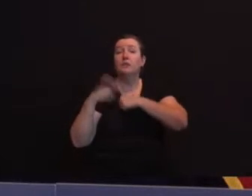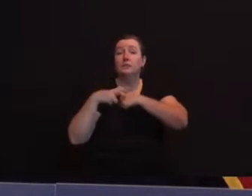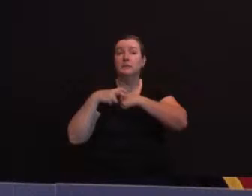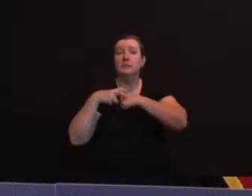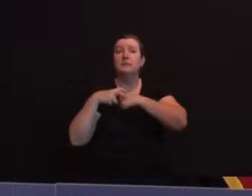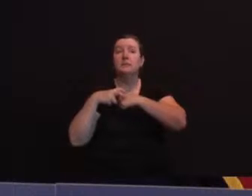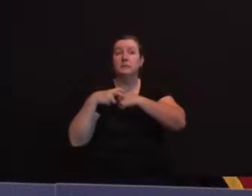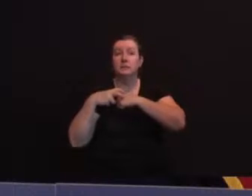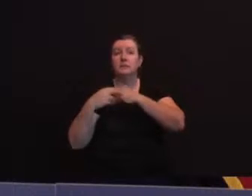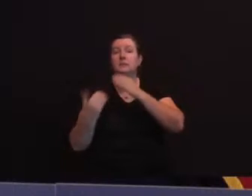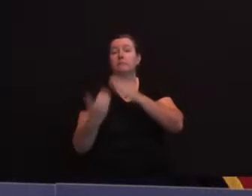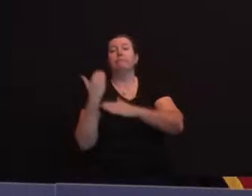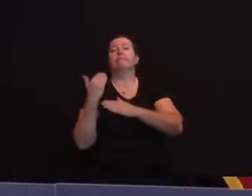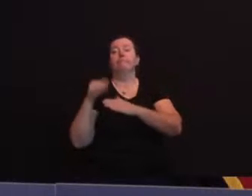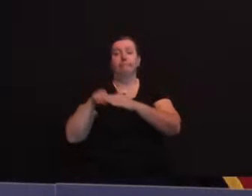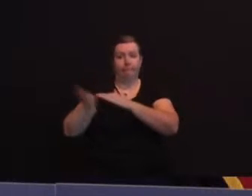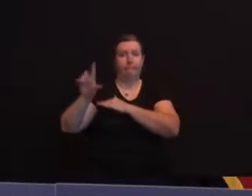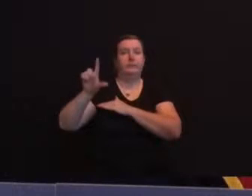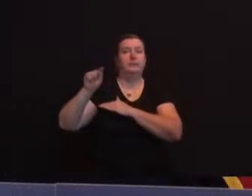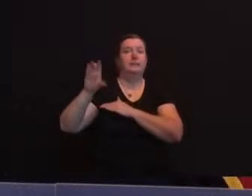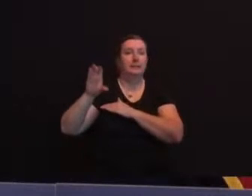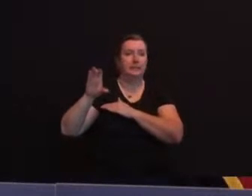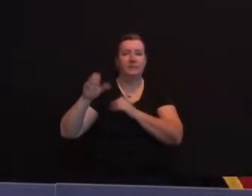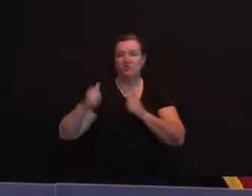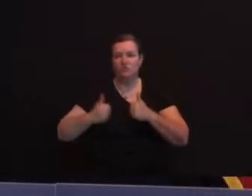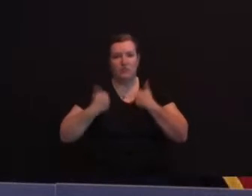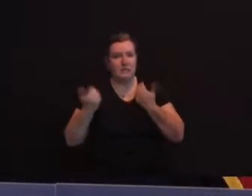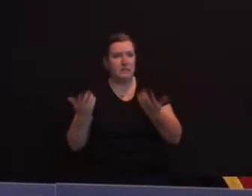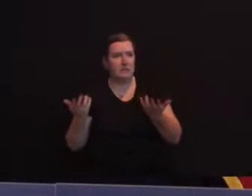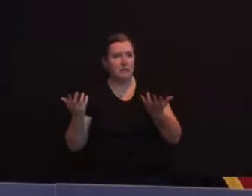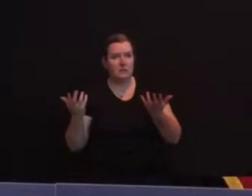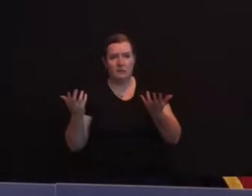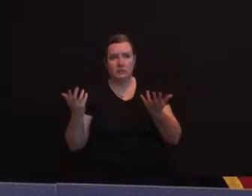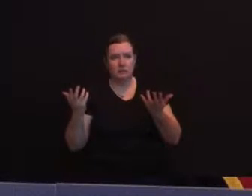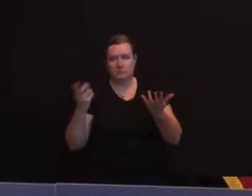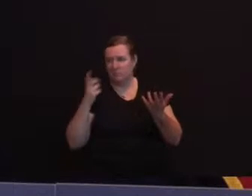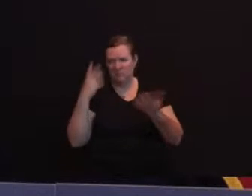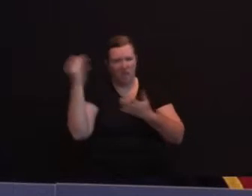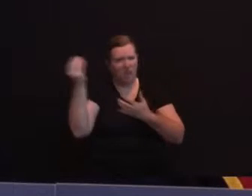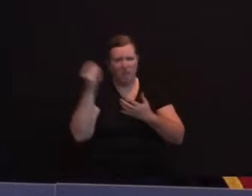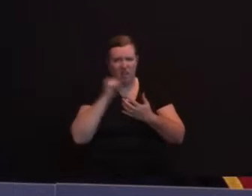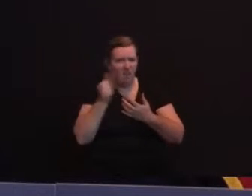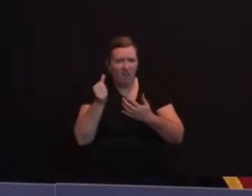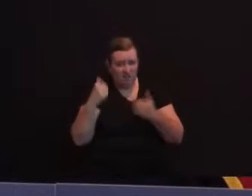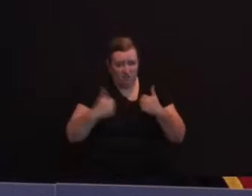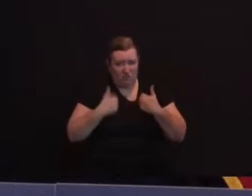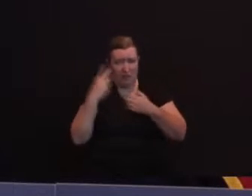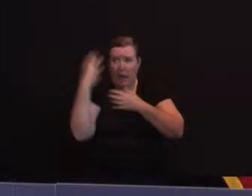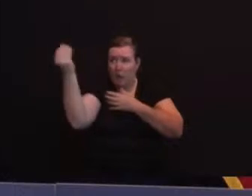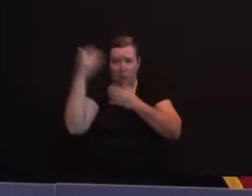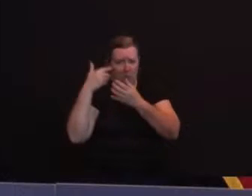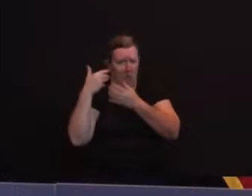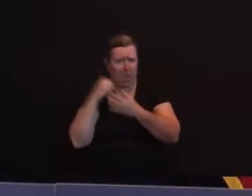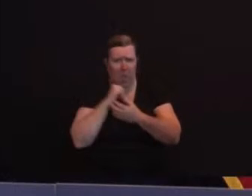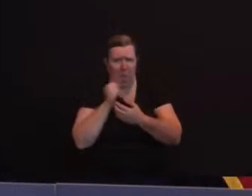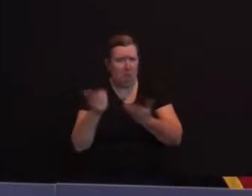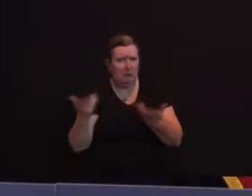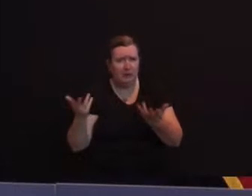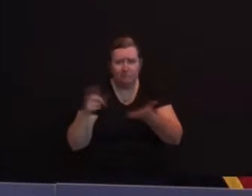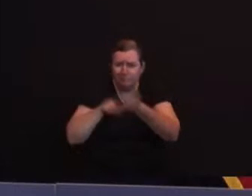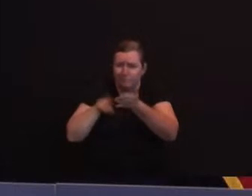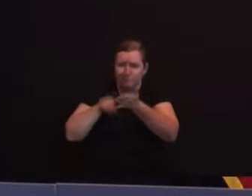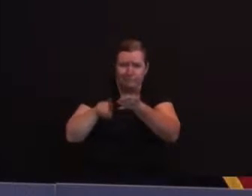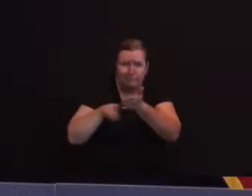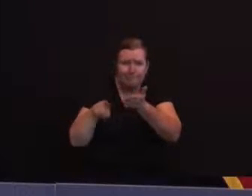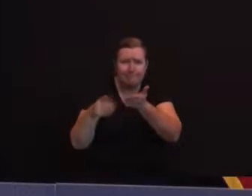long-term care because the residents in most cases are not going out. So we're looking at that pretty critically right now, and